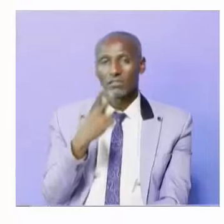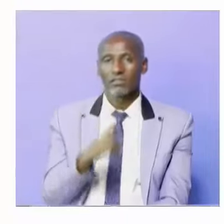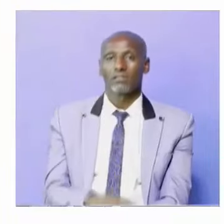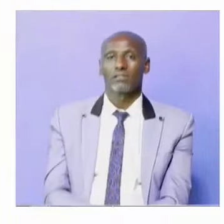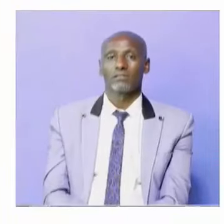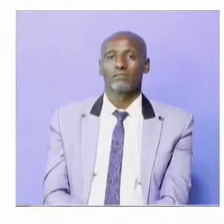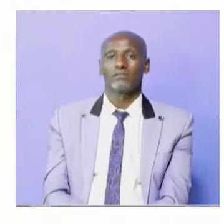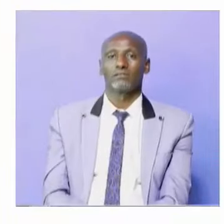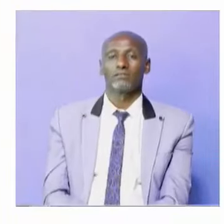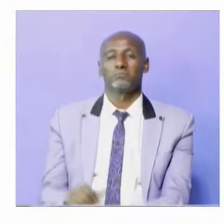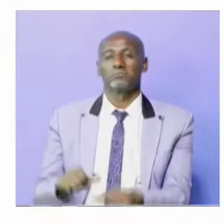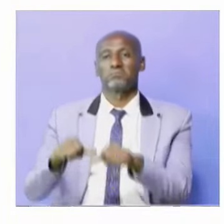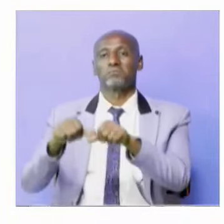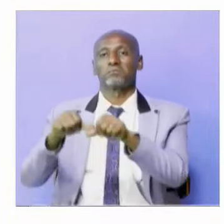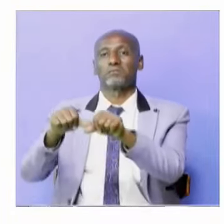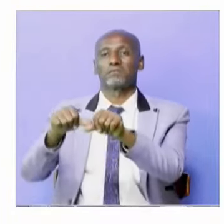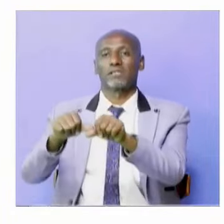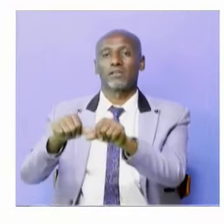Look, just we are